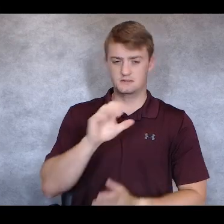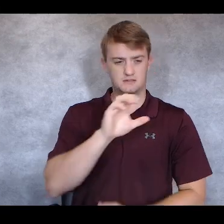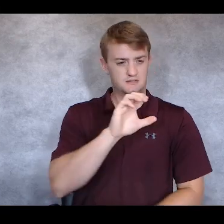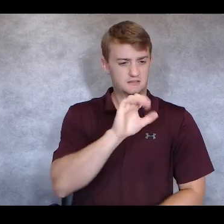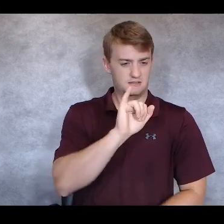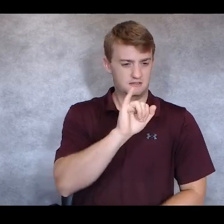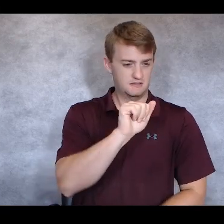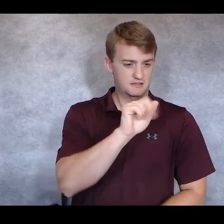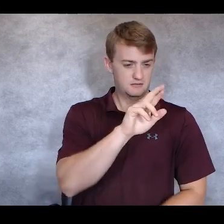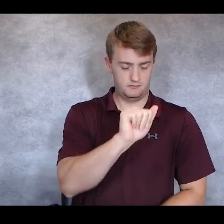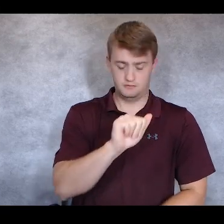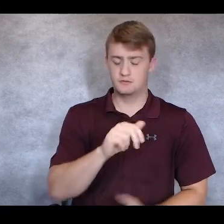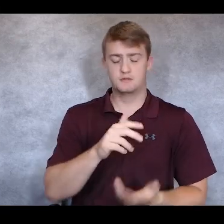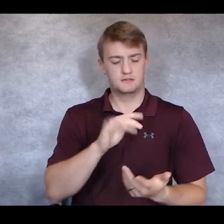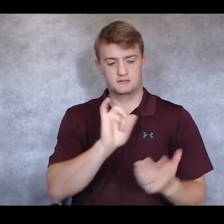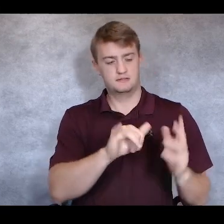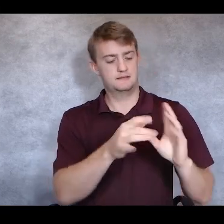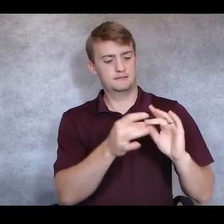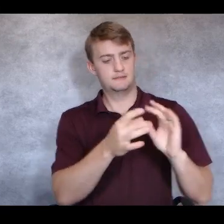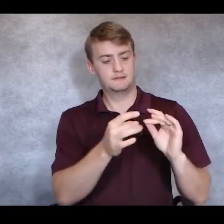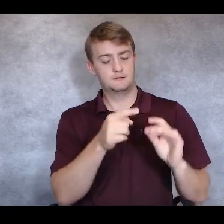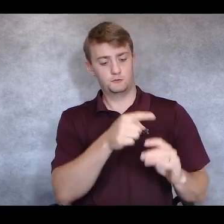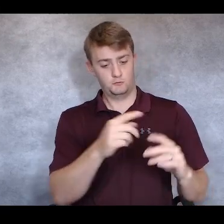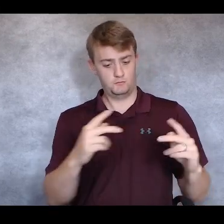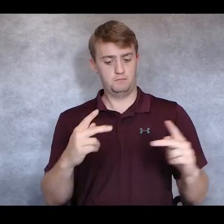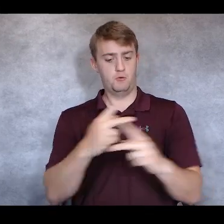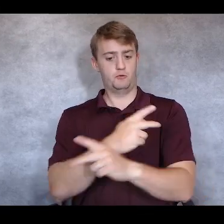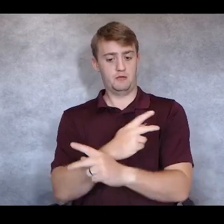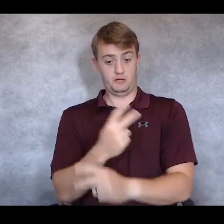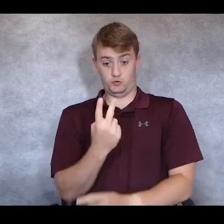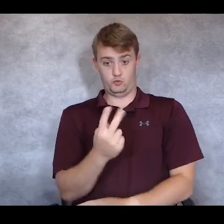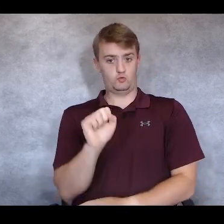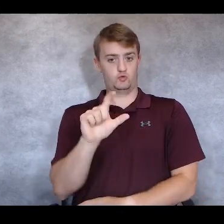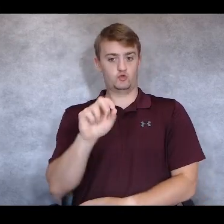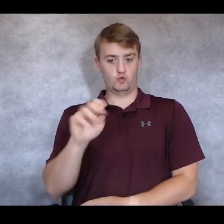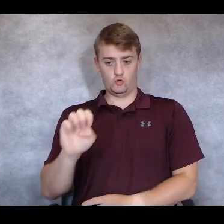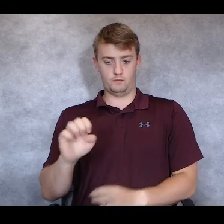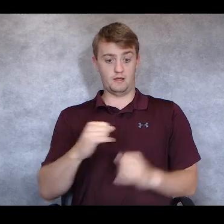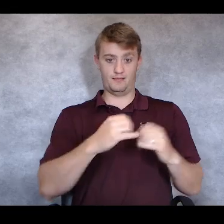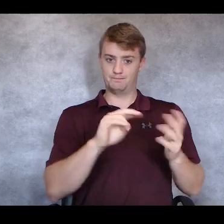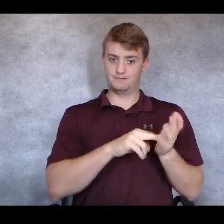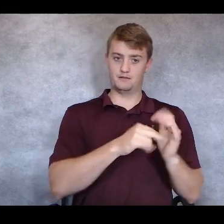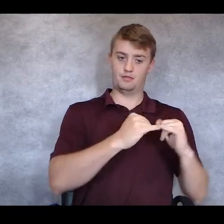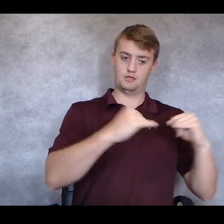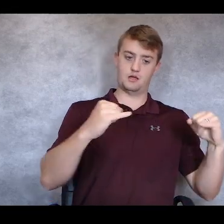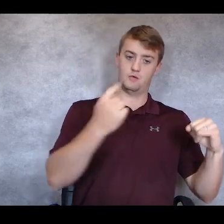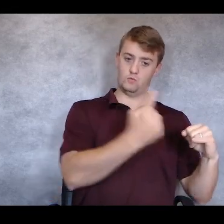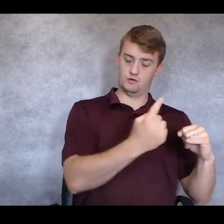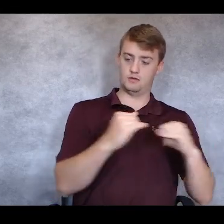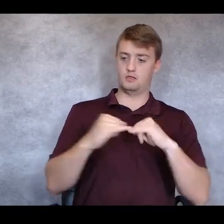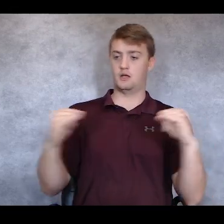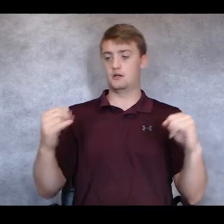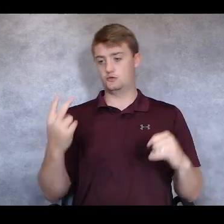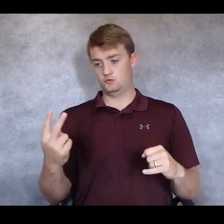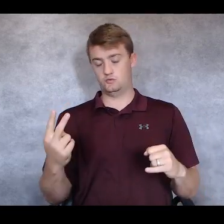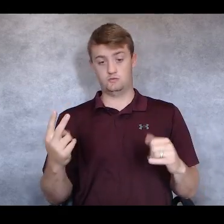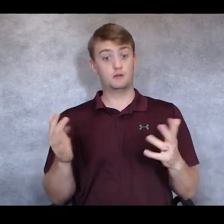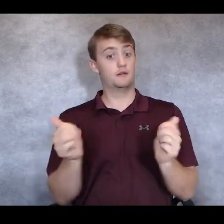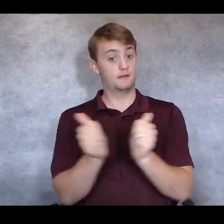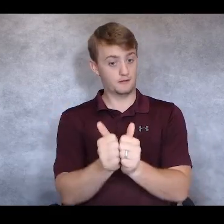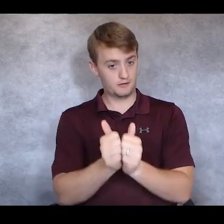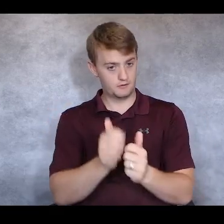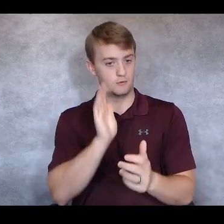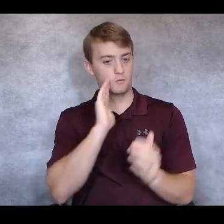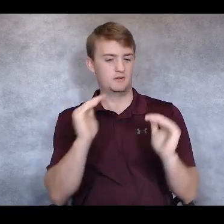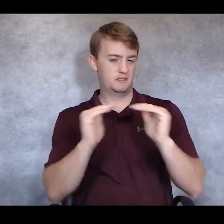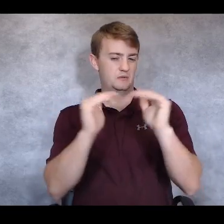So, Sierra, it's saying that like you multiply the two slopes from line 1 and line 2